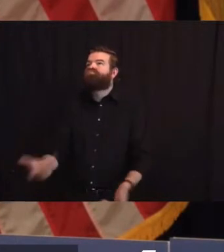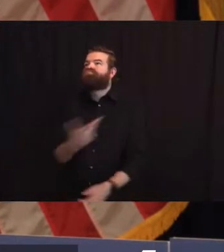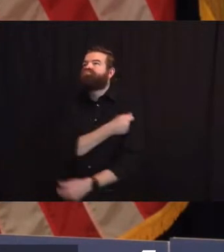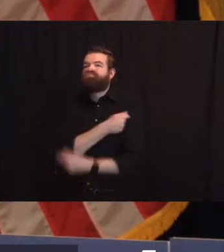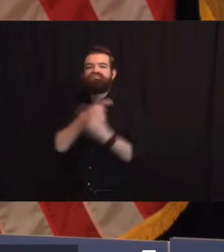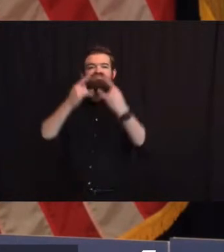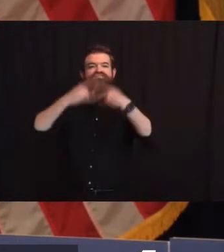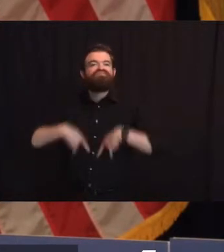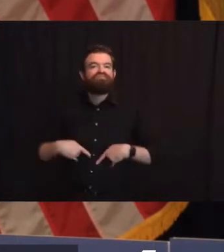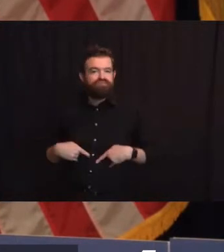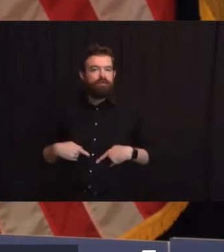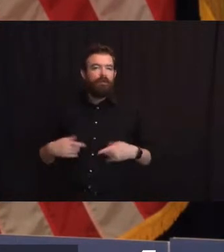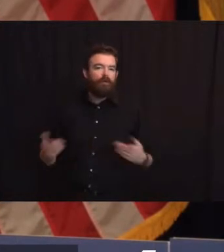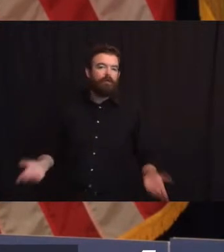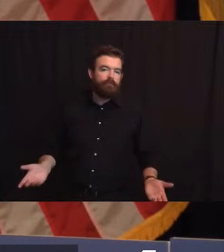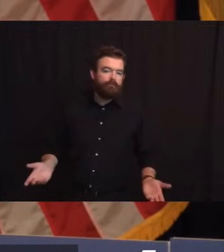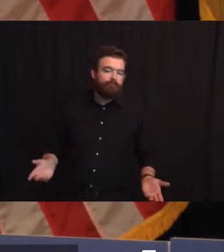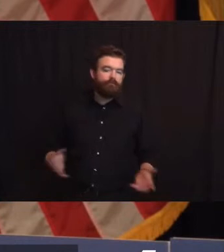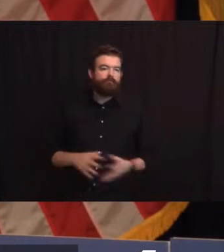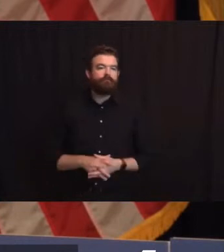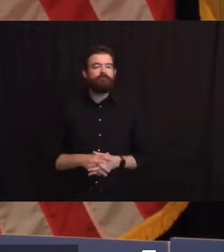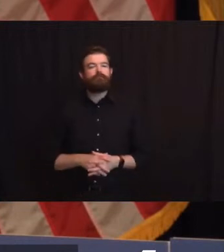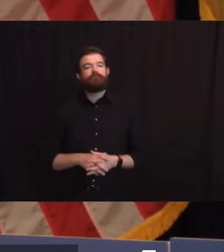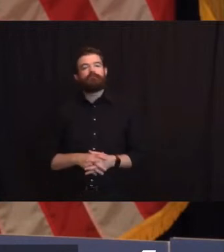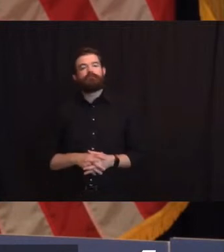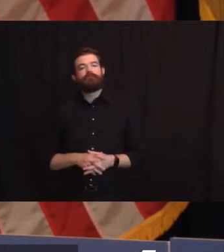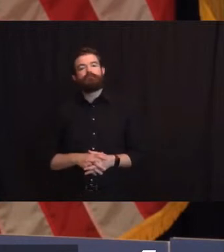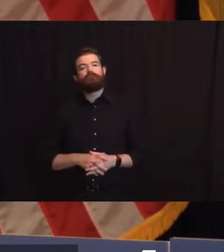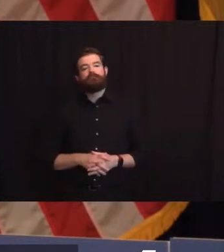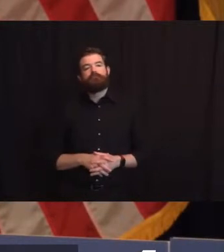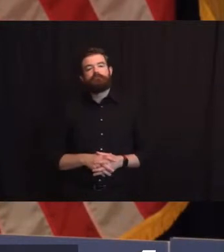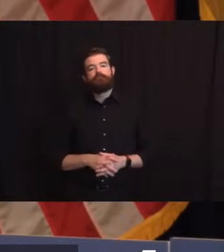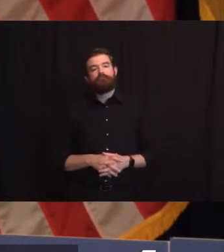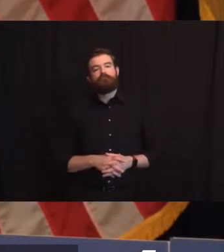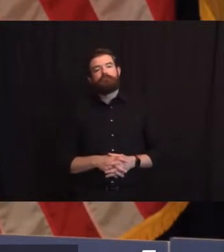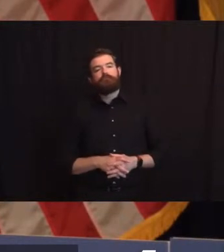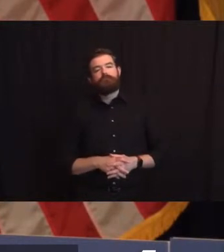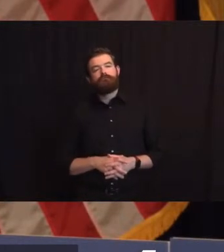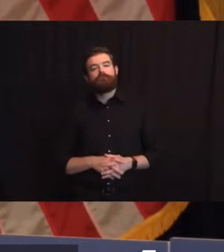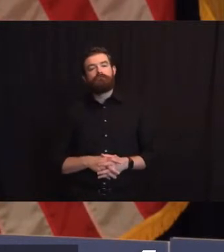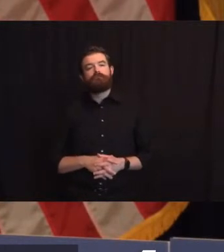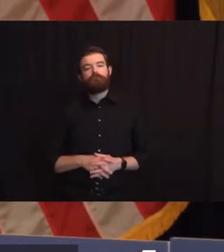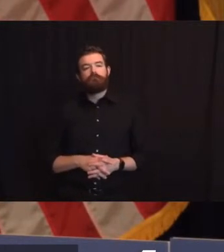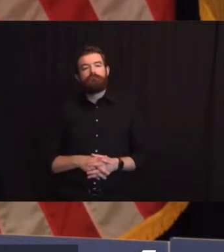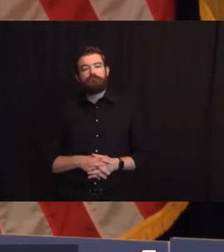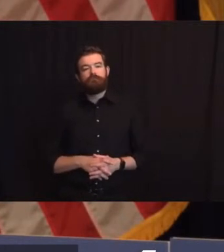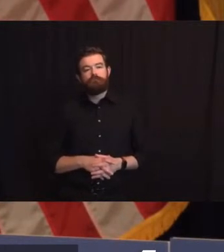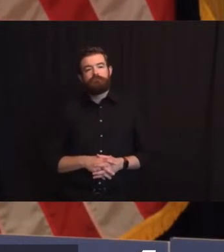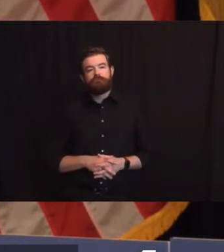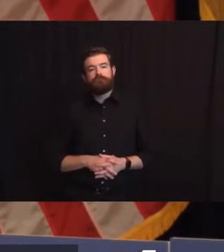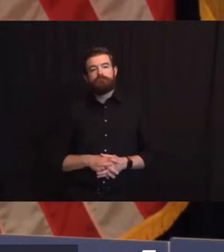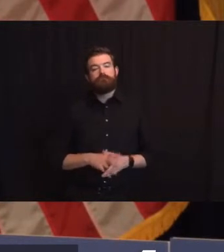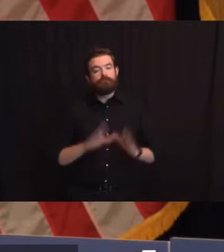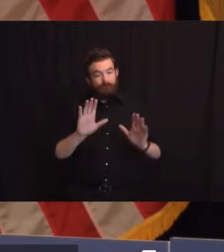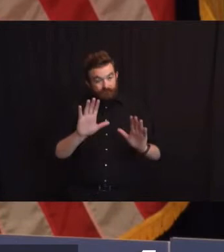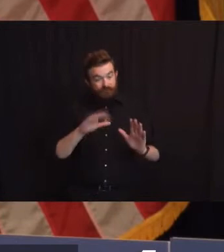the things that you can resume once you get vaccinated, and that's really the